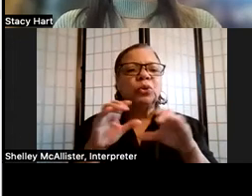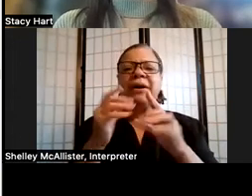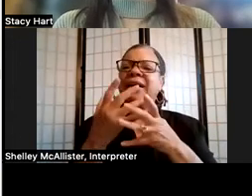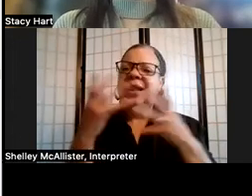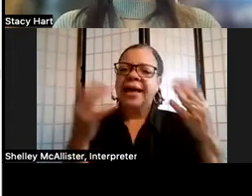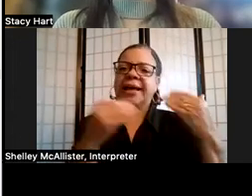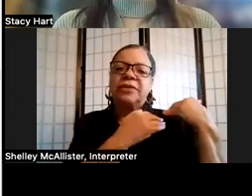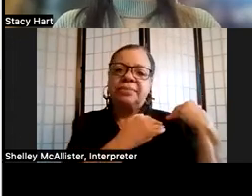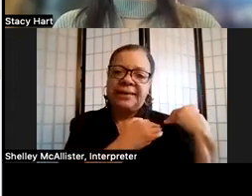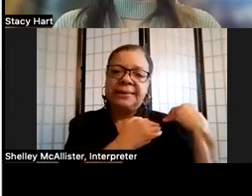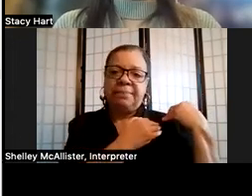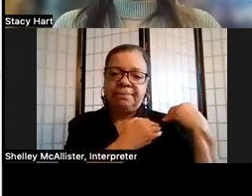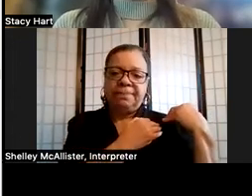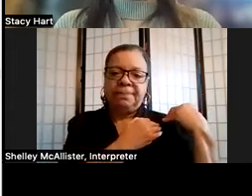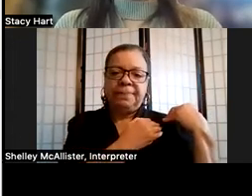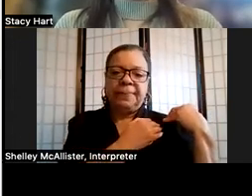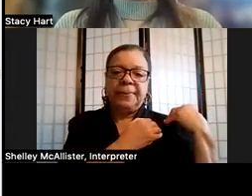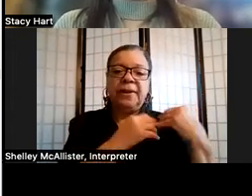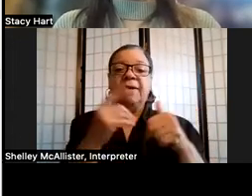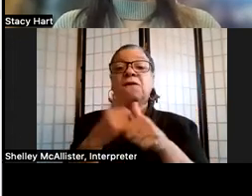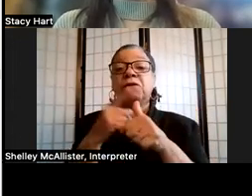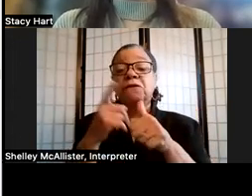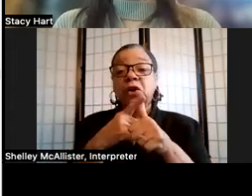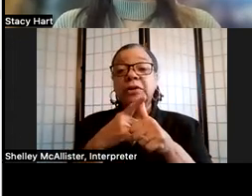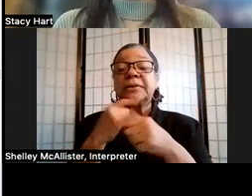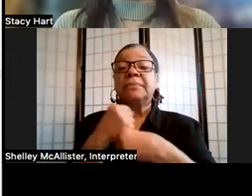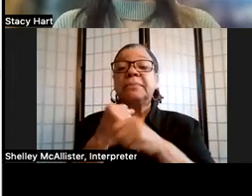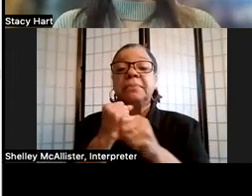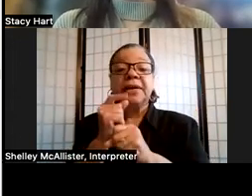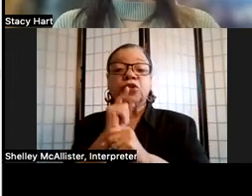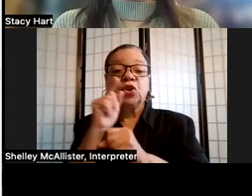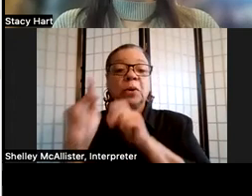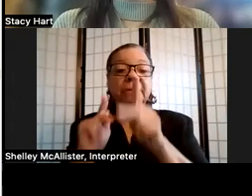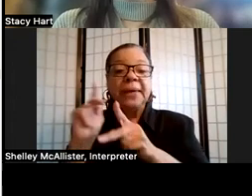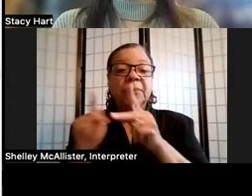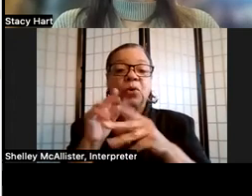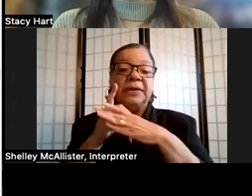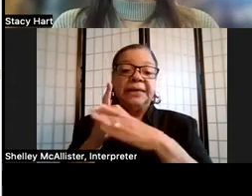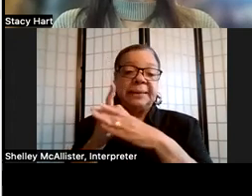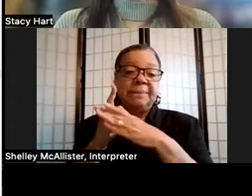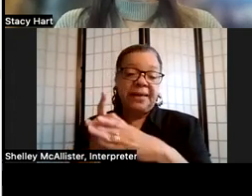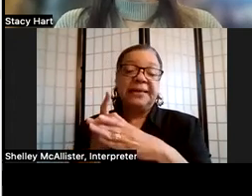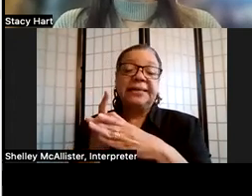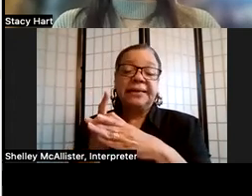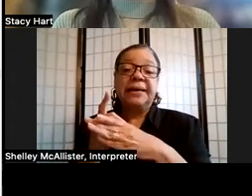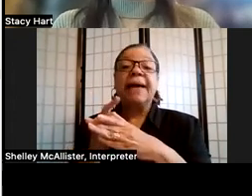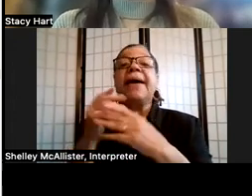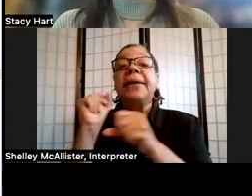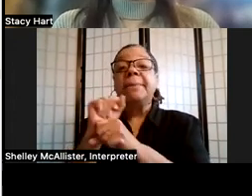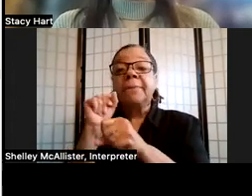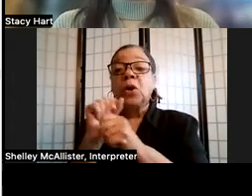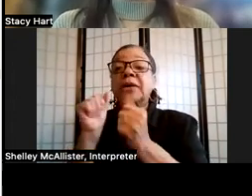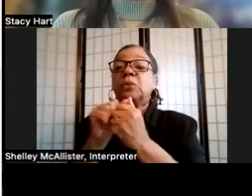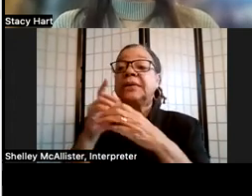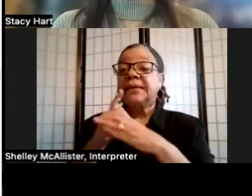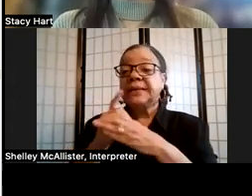responsibility. First, ensure that people with disabilities in the community and employees with disabilities have